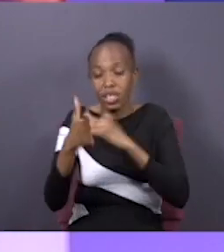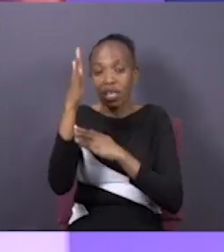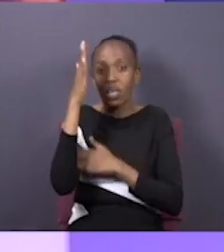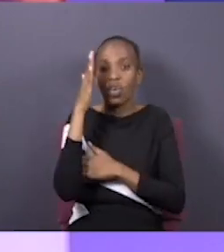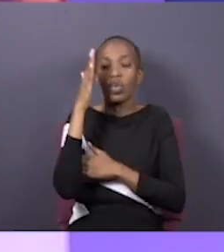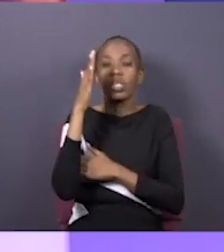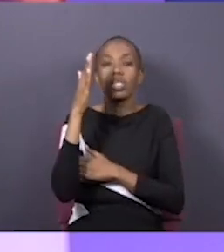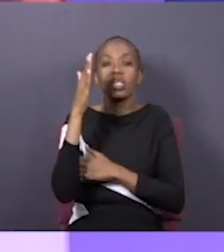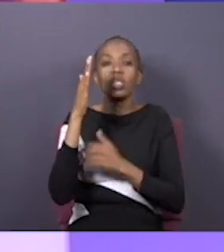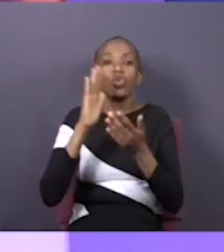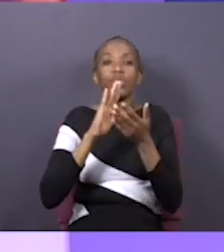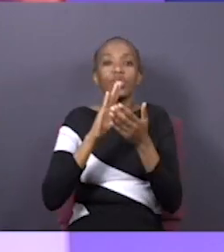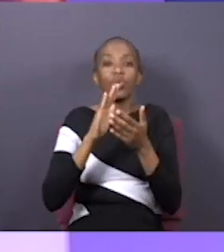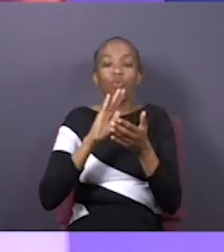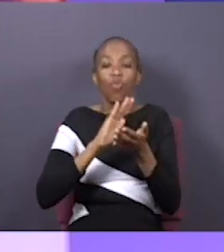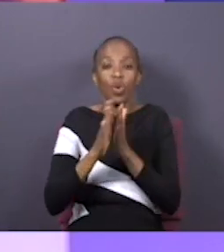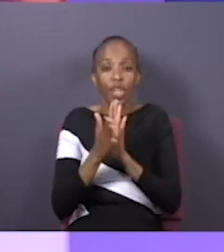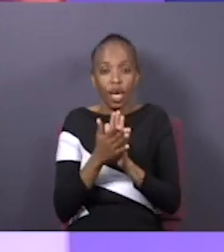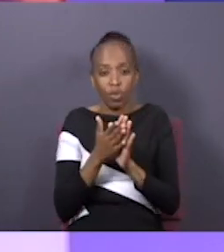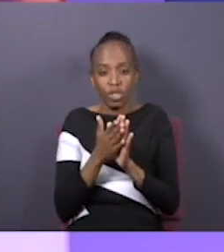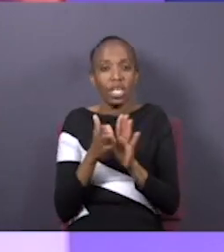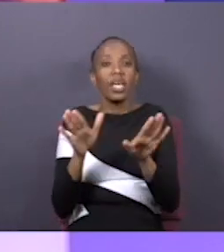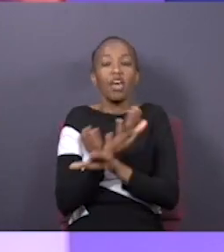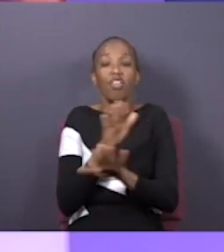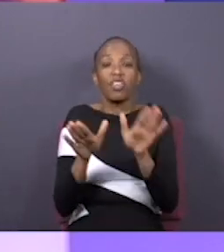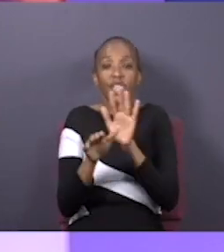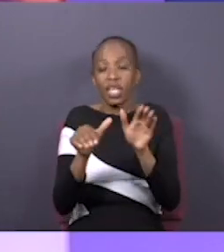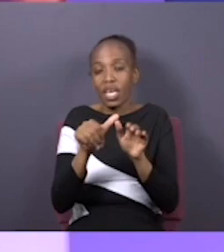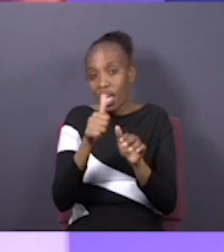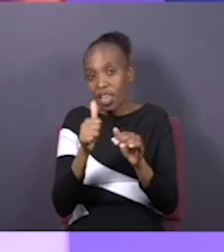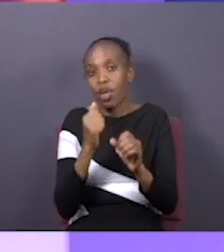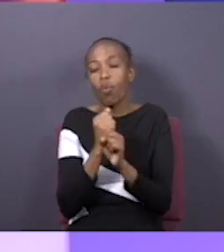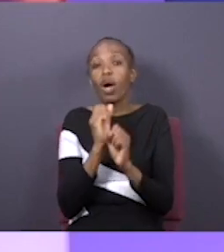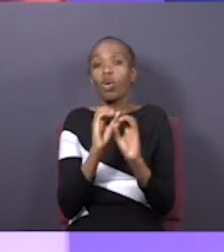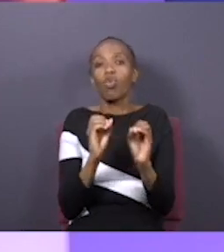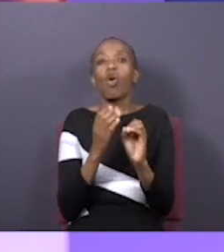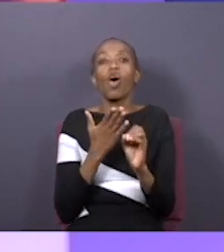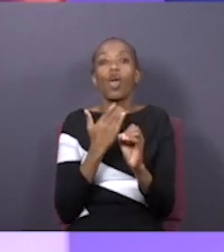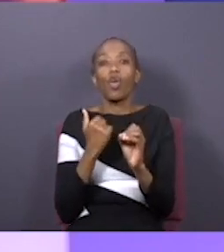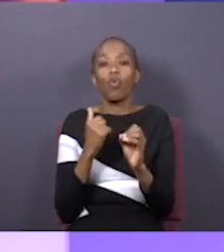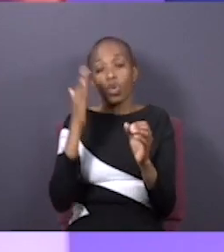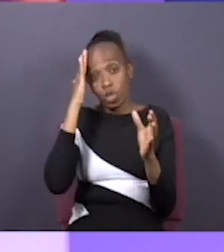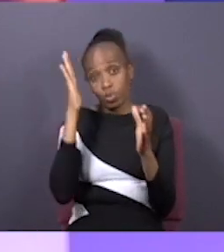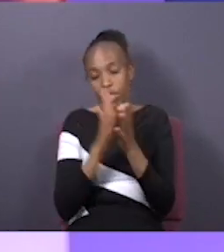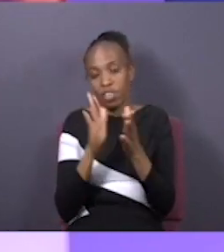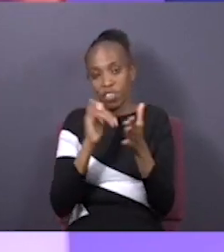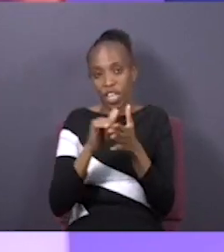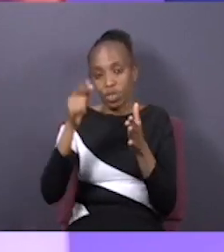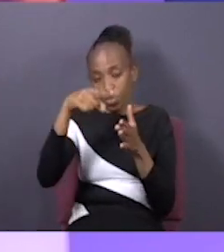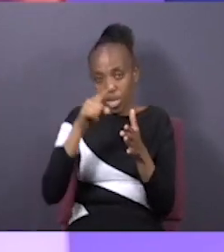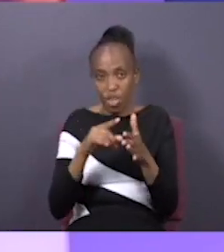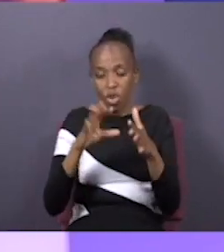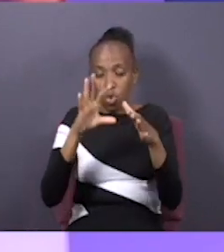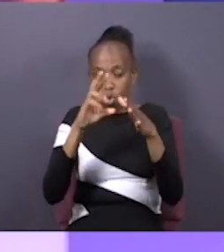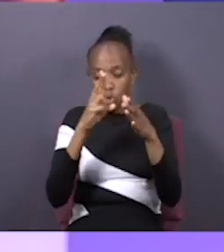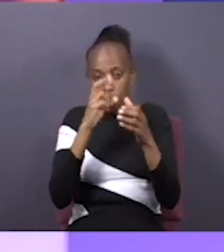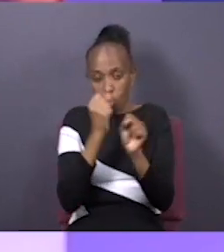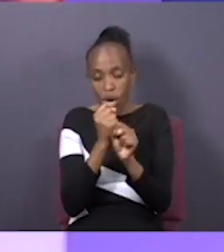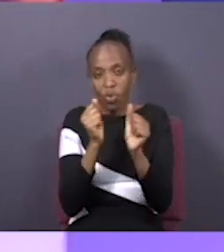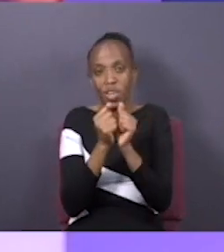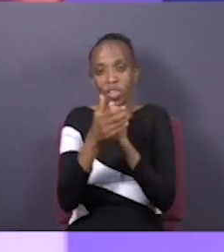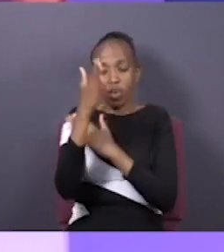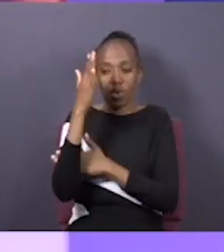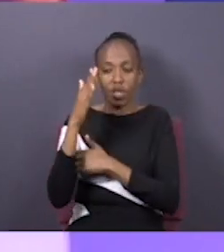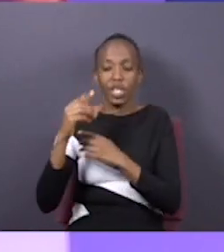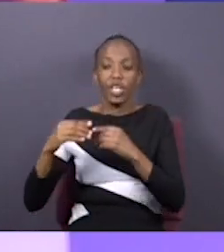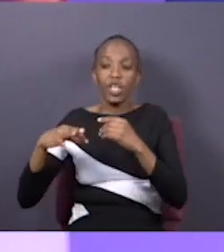one without whom everything else does not work. And I want to believe that we are going to co-work with God